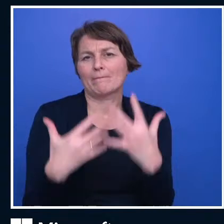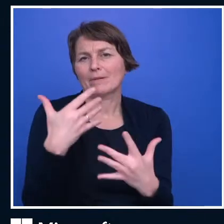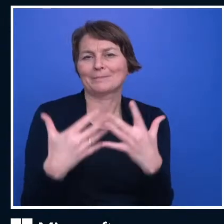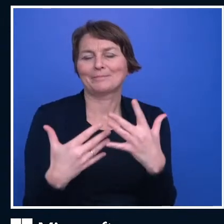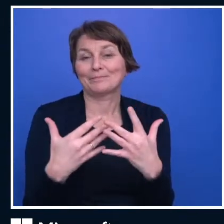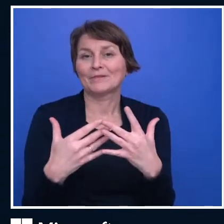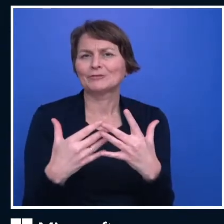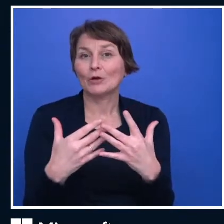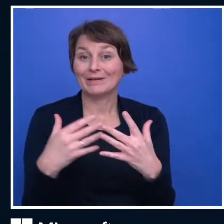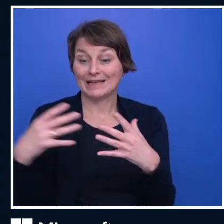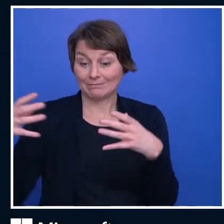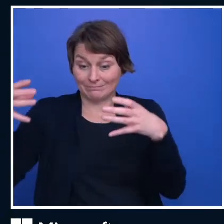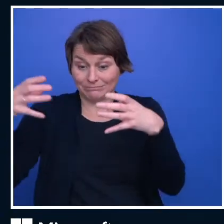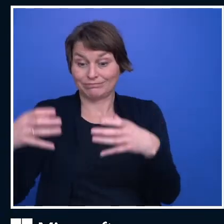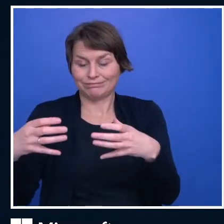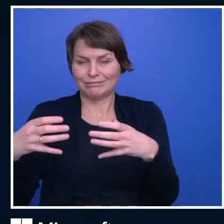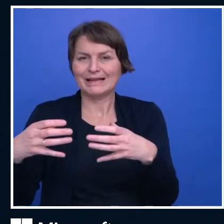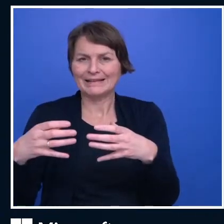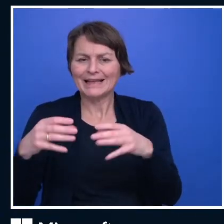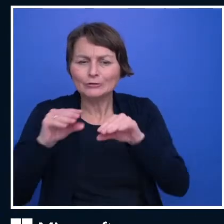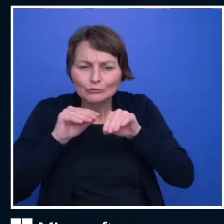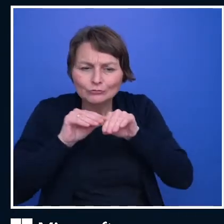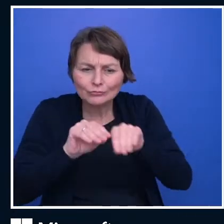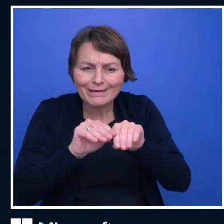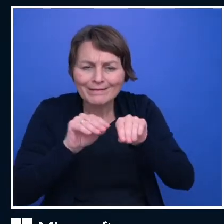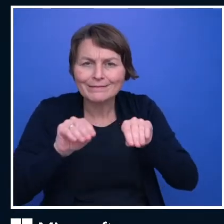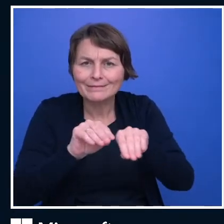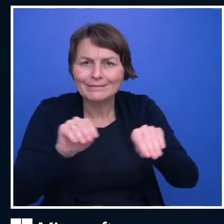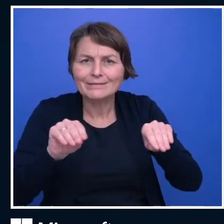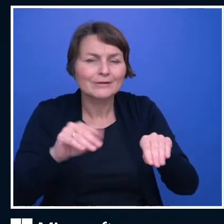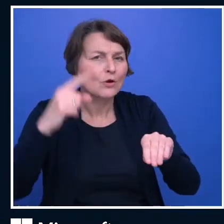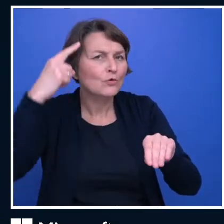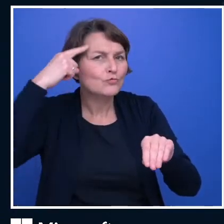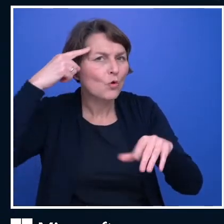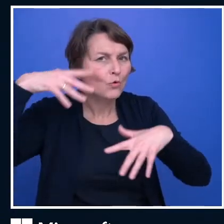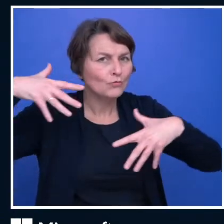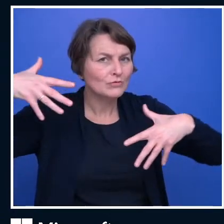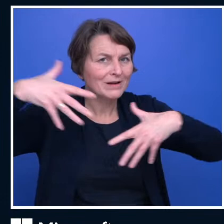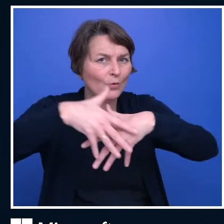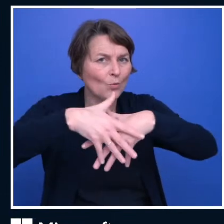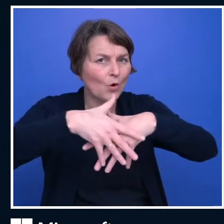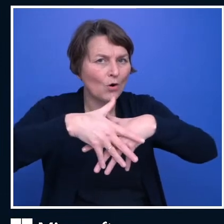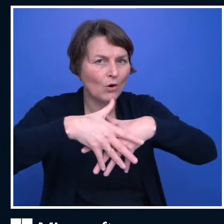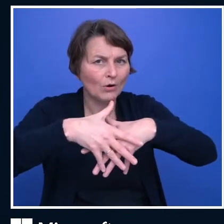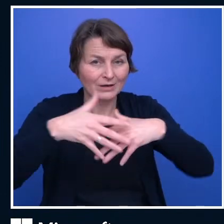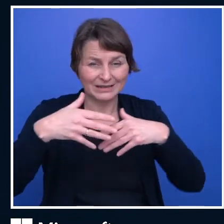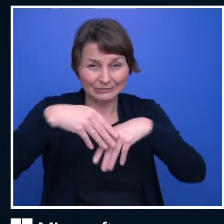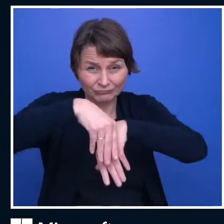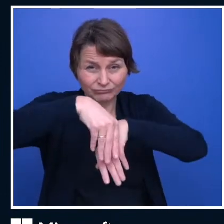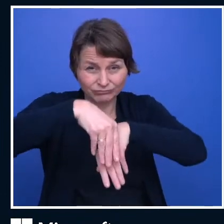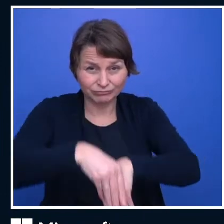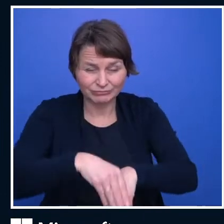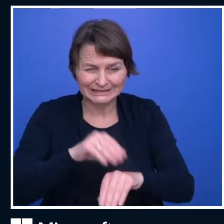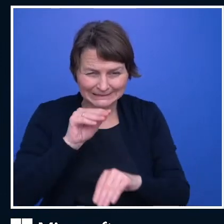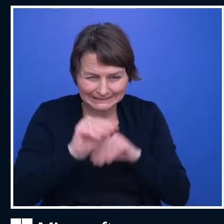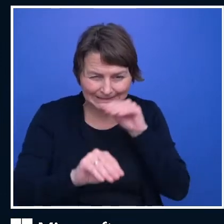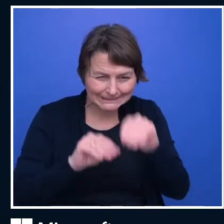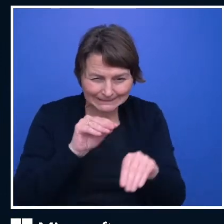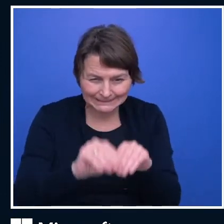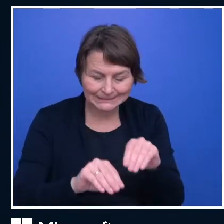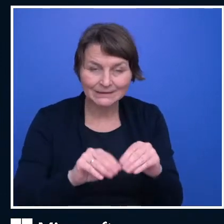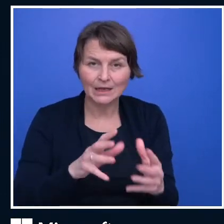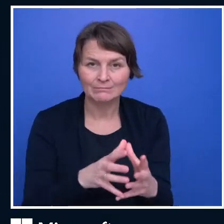neural networks. So we'll see how these coefficients are computed in